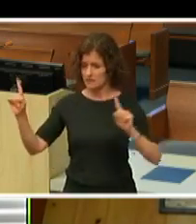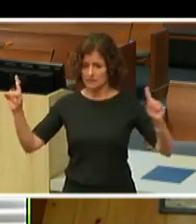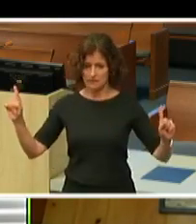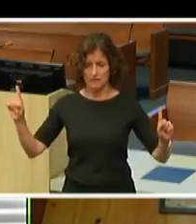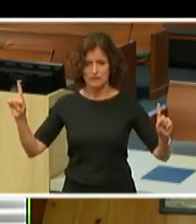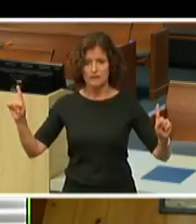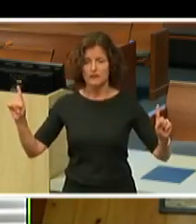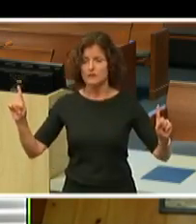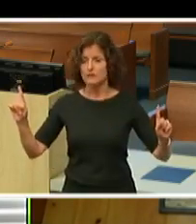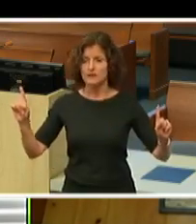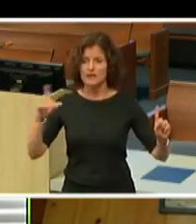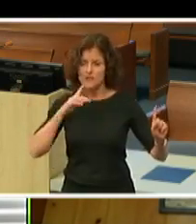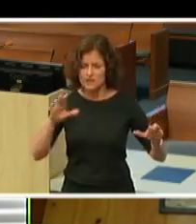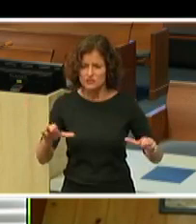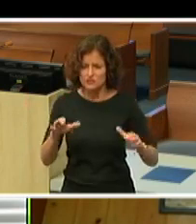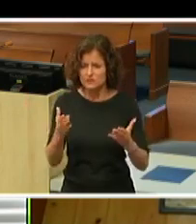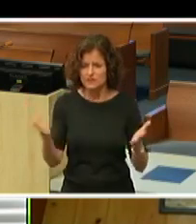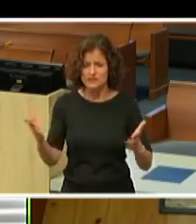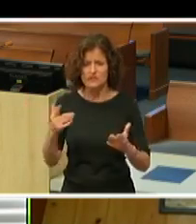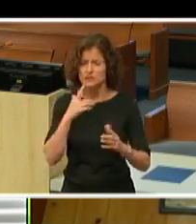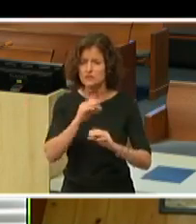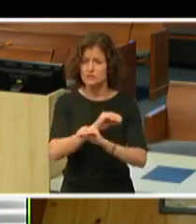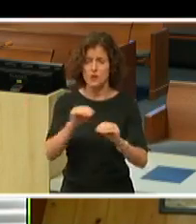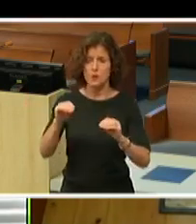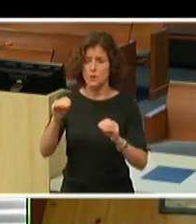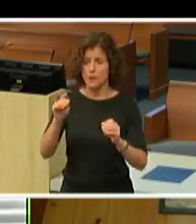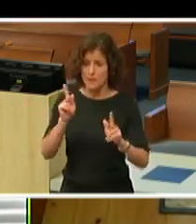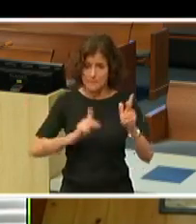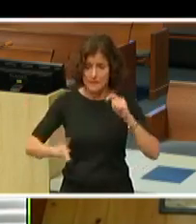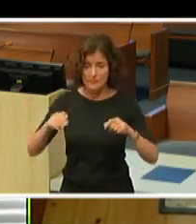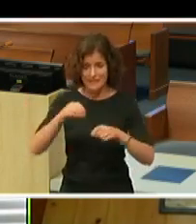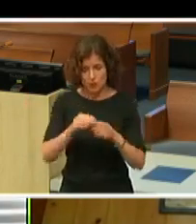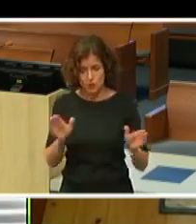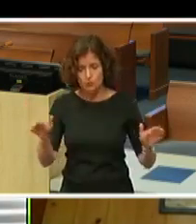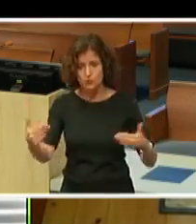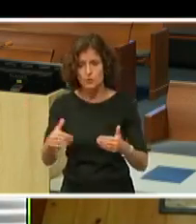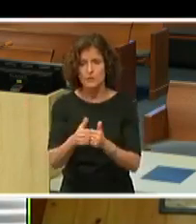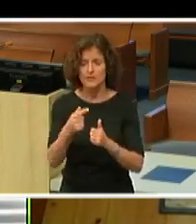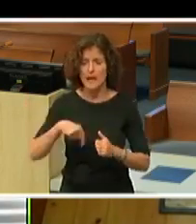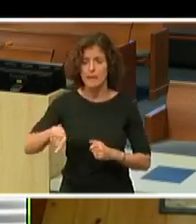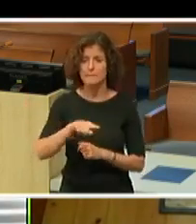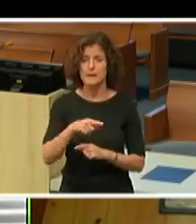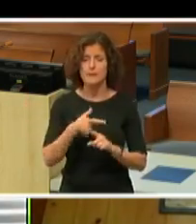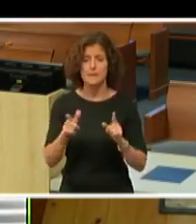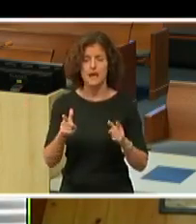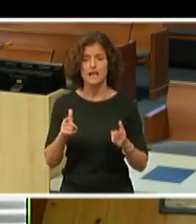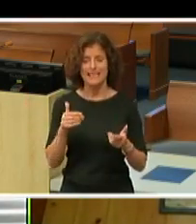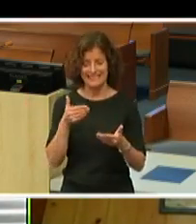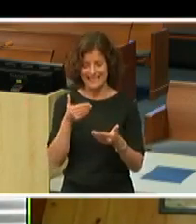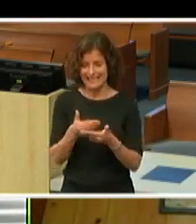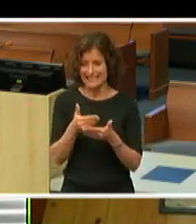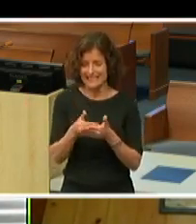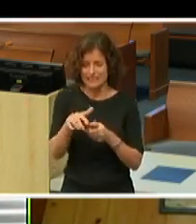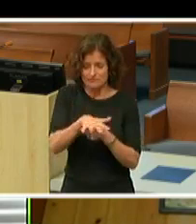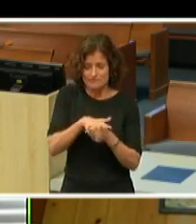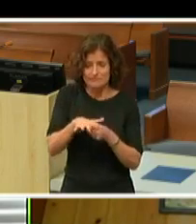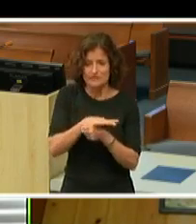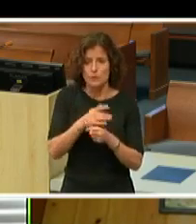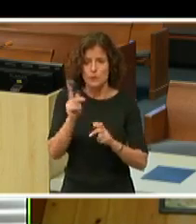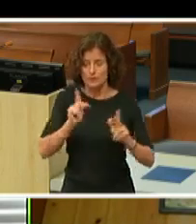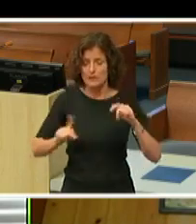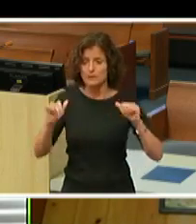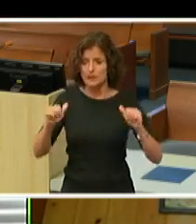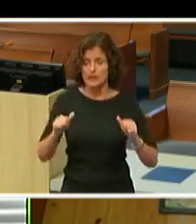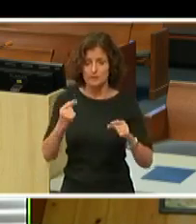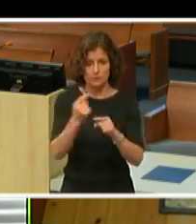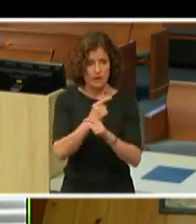and they do things differently. There's no public in the room with them, but in a nearby physical location where people can be